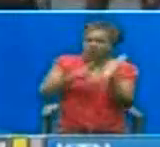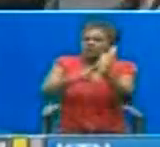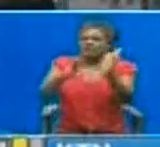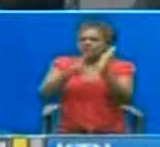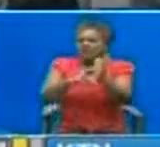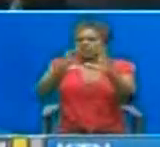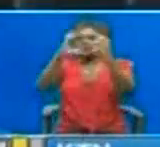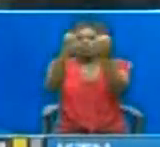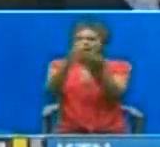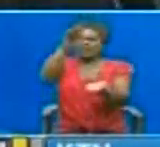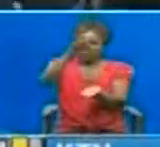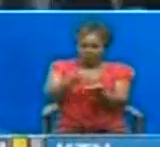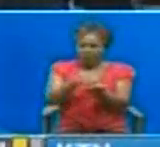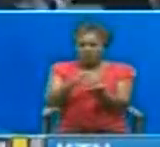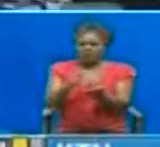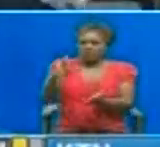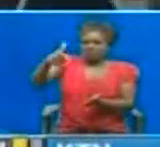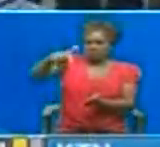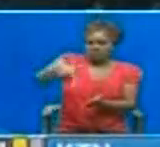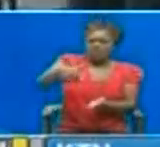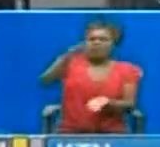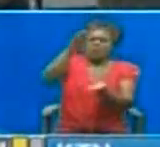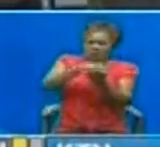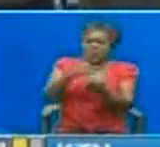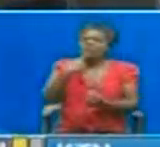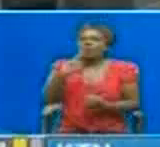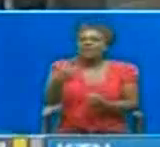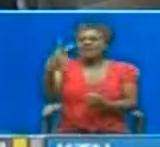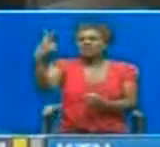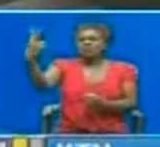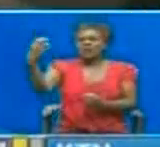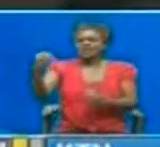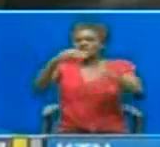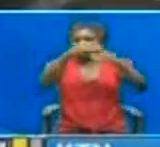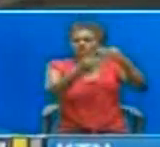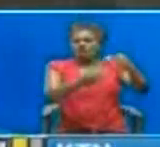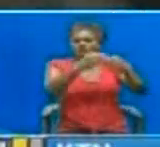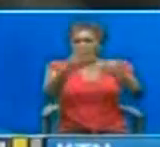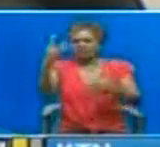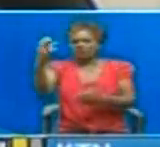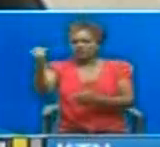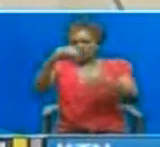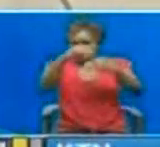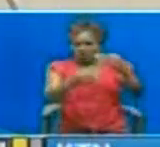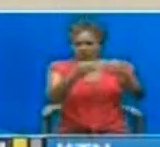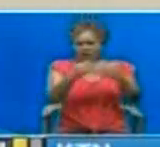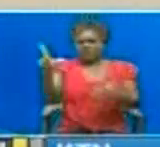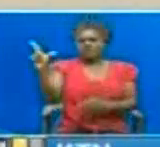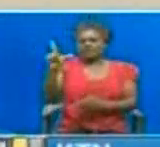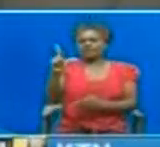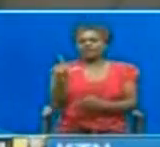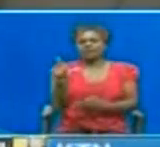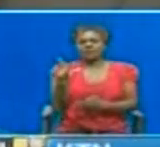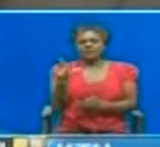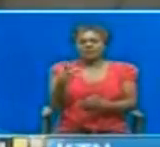global decline. The price of crude oil has dropped by $120 to $45 per barrel.